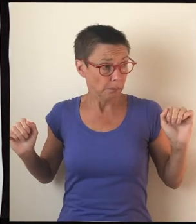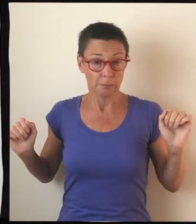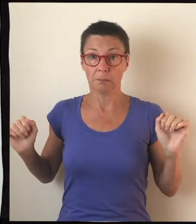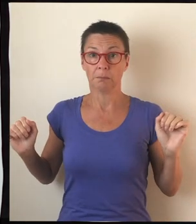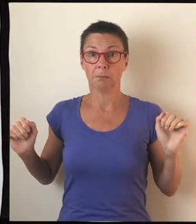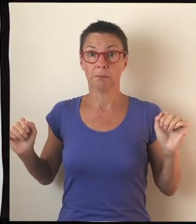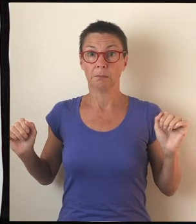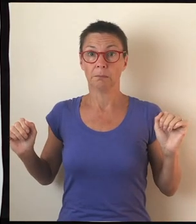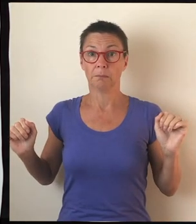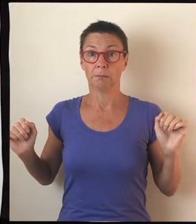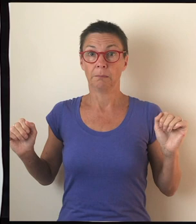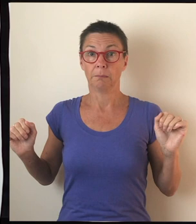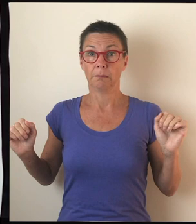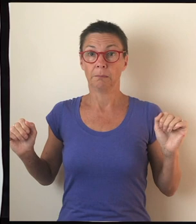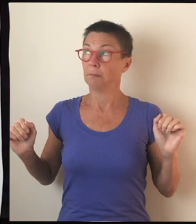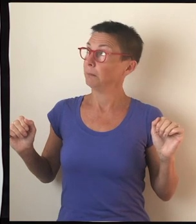Whoa!